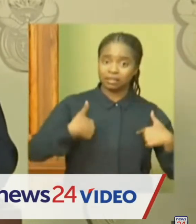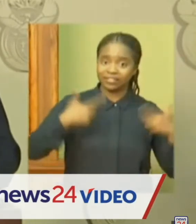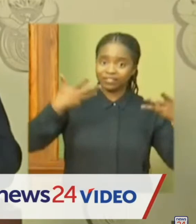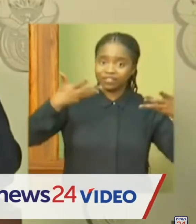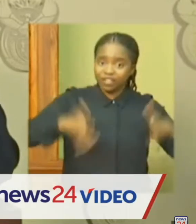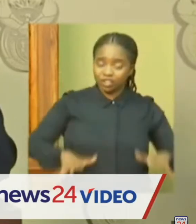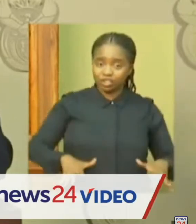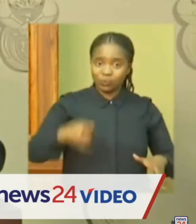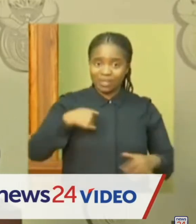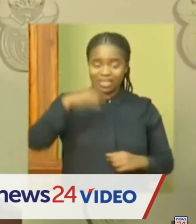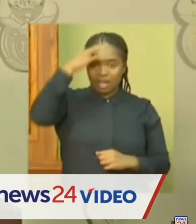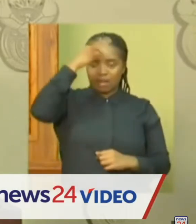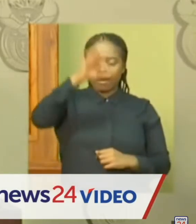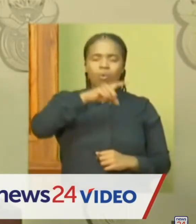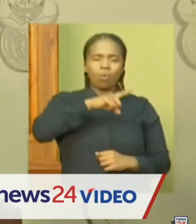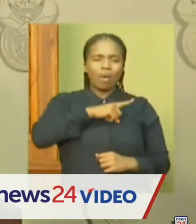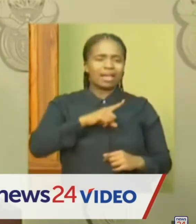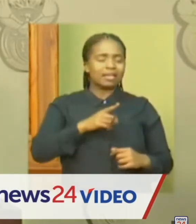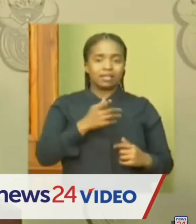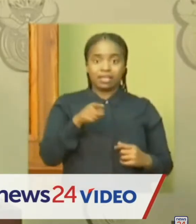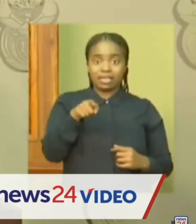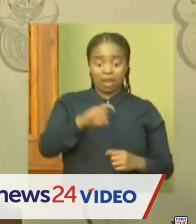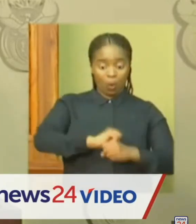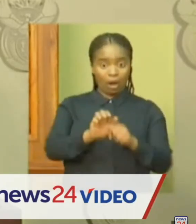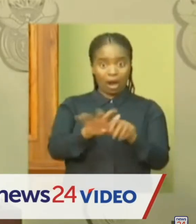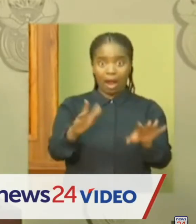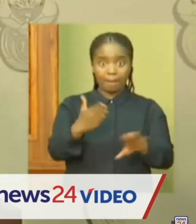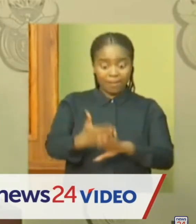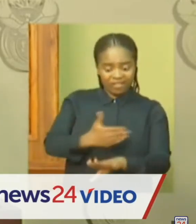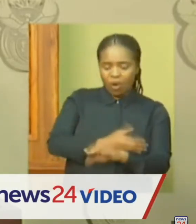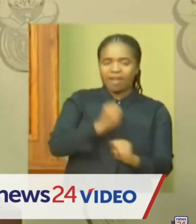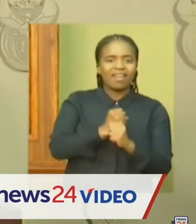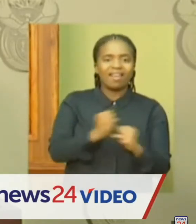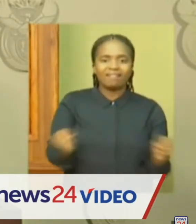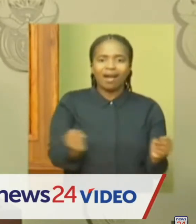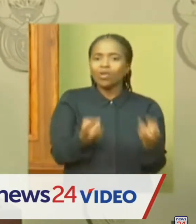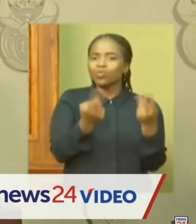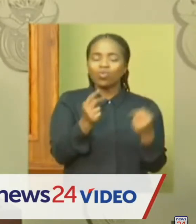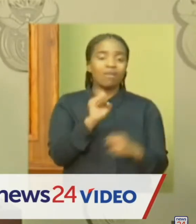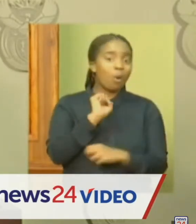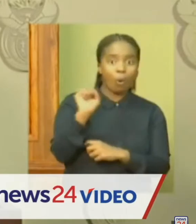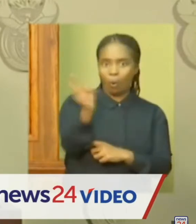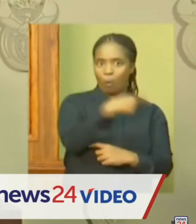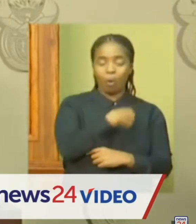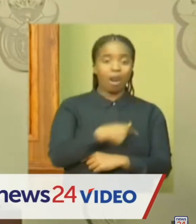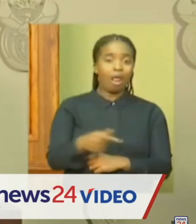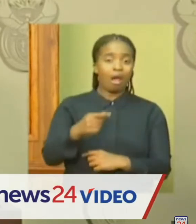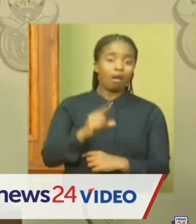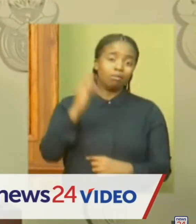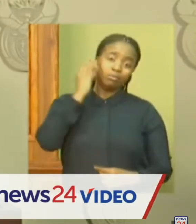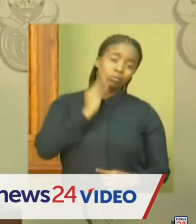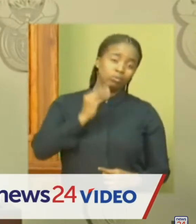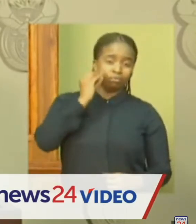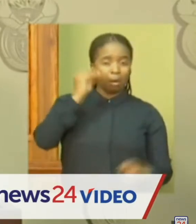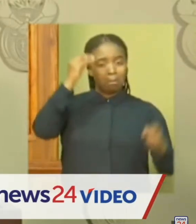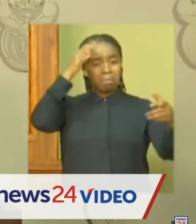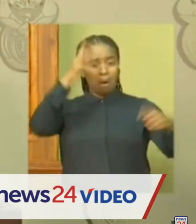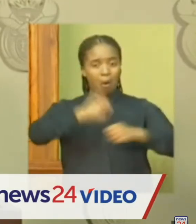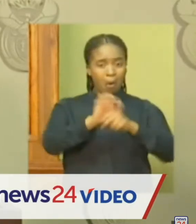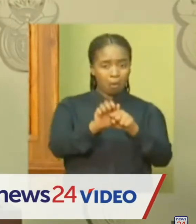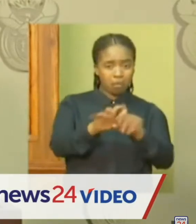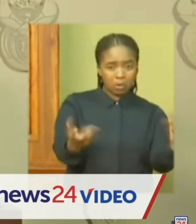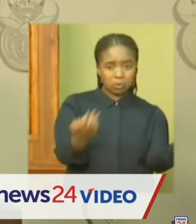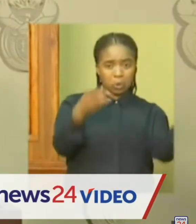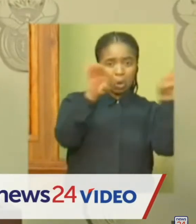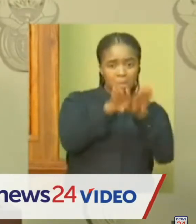said, we are traversing uncharted territory. None of us has ever been through what we are going